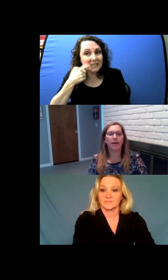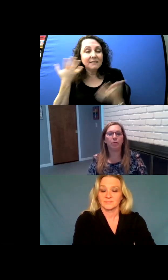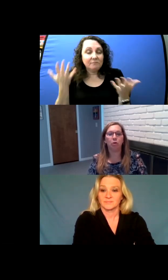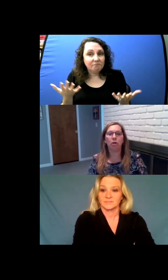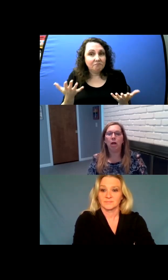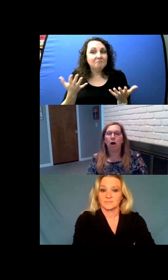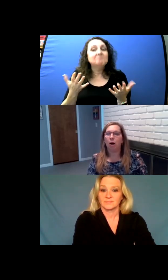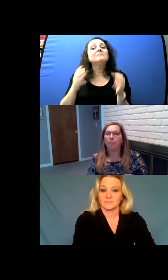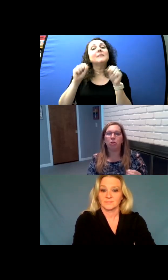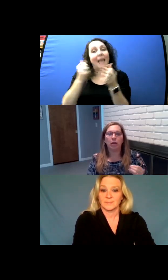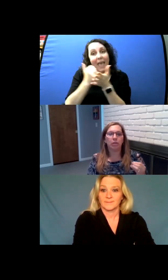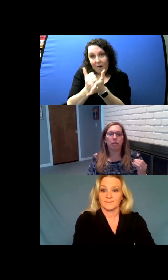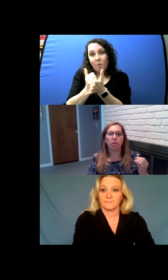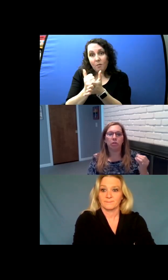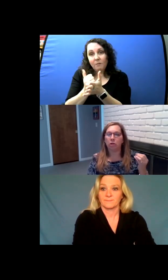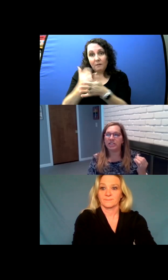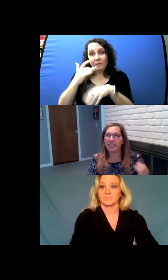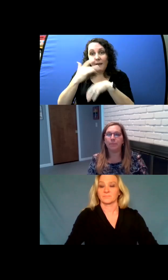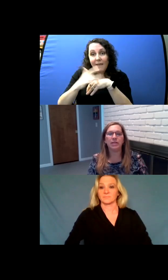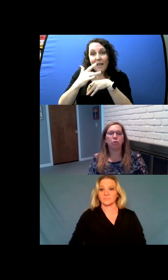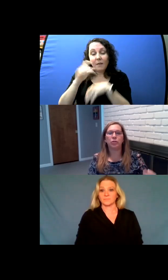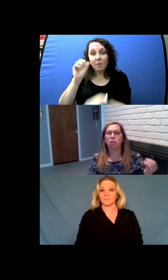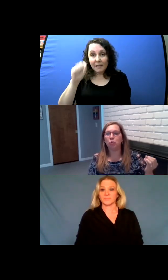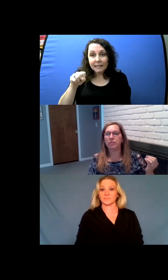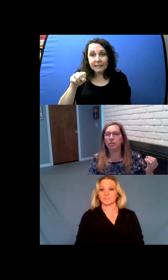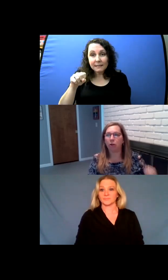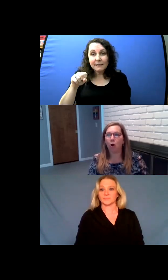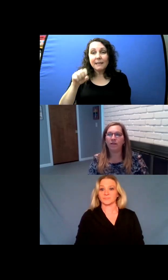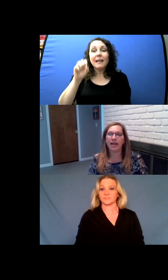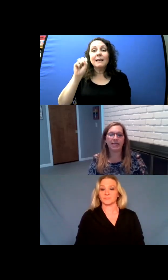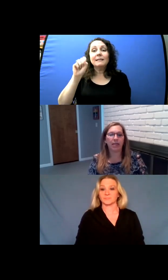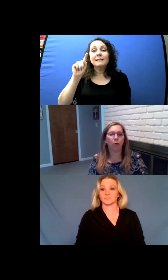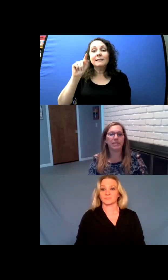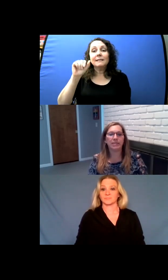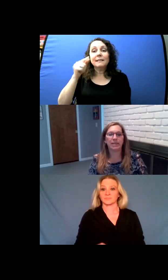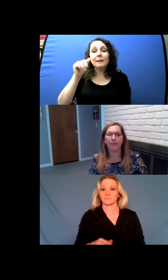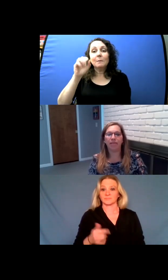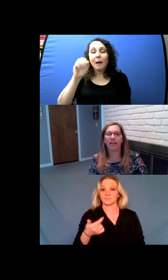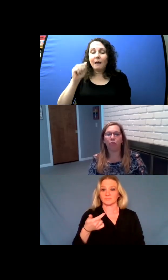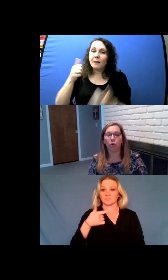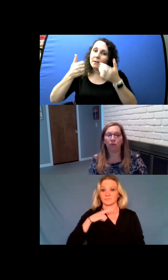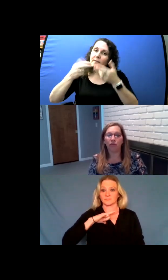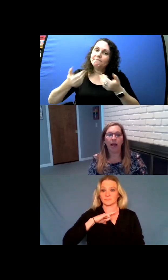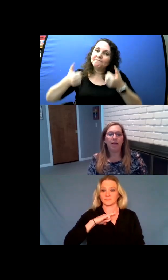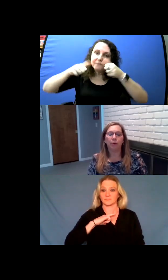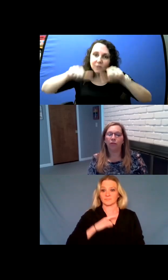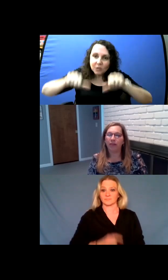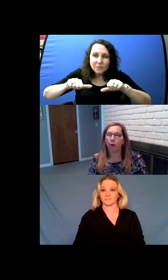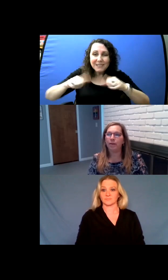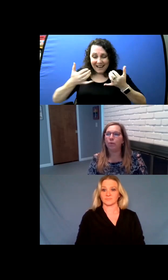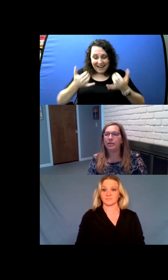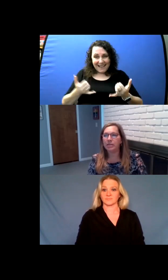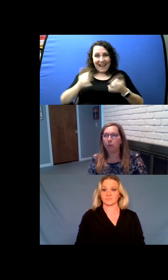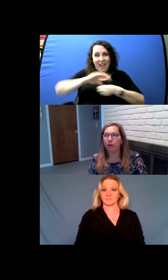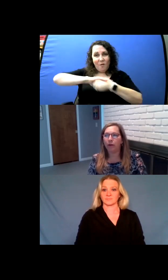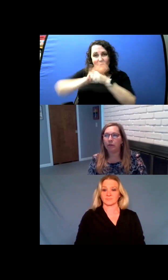help available. The stigma is reduced. The COVID-19 crisis has made things worse. There's